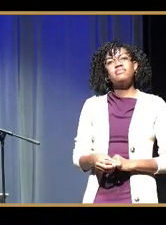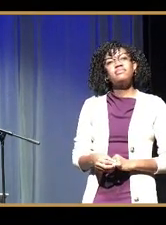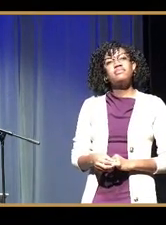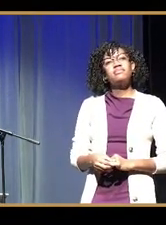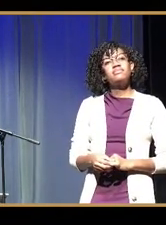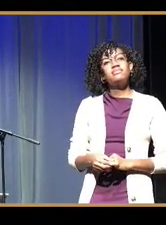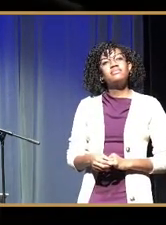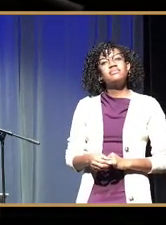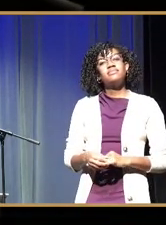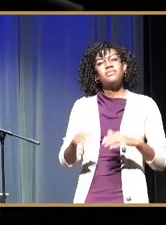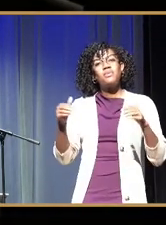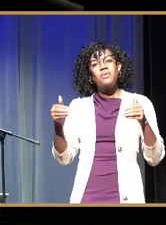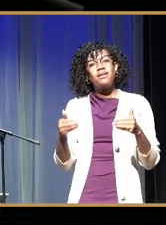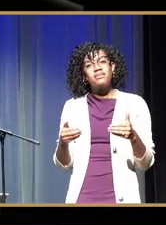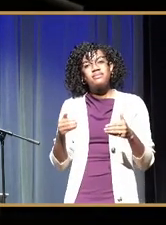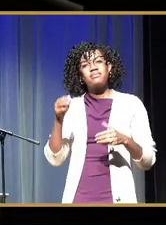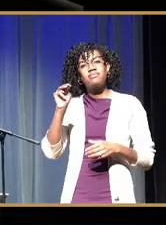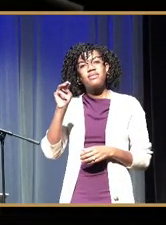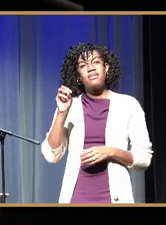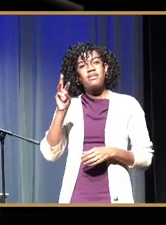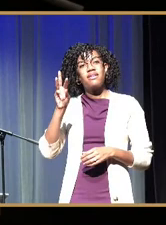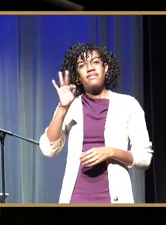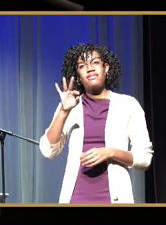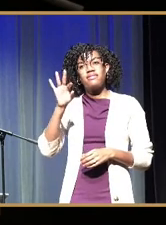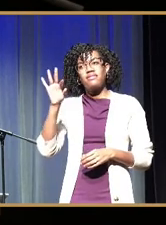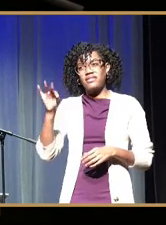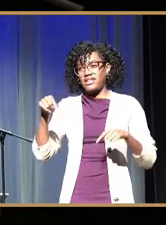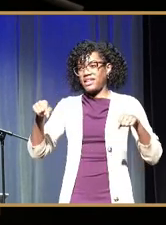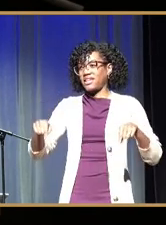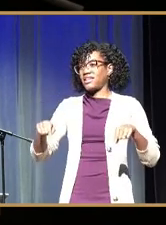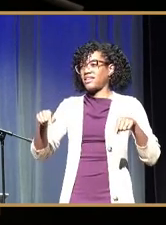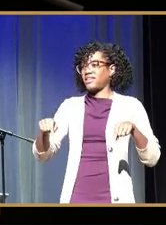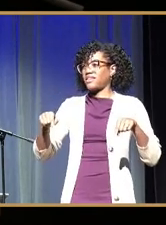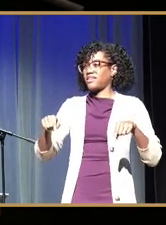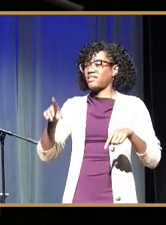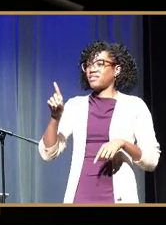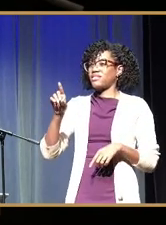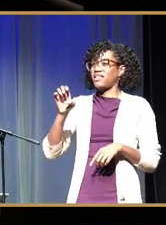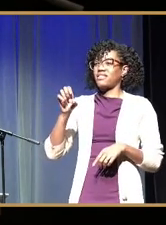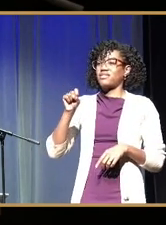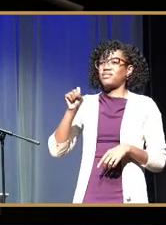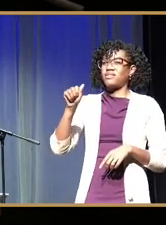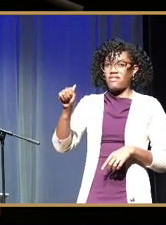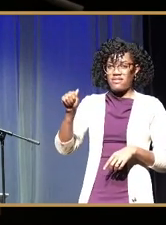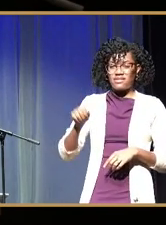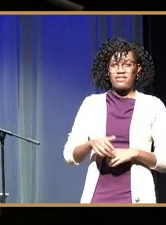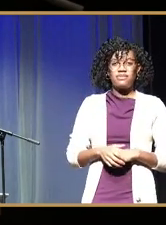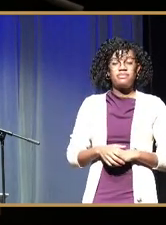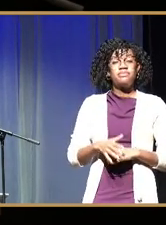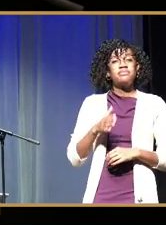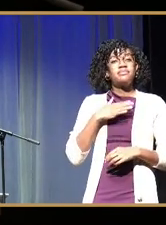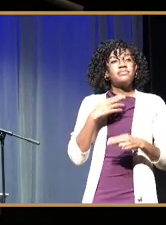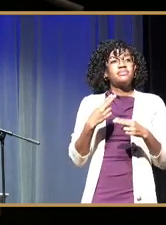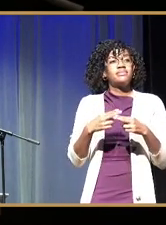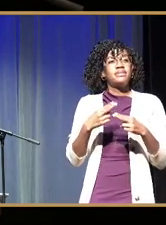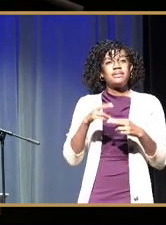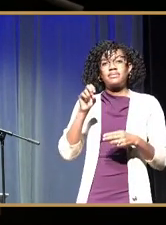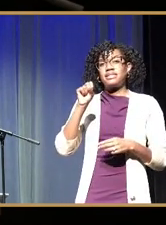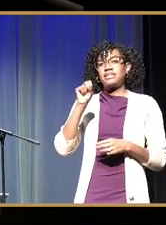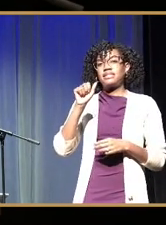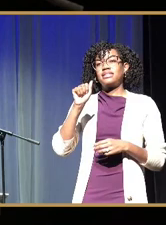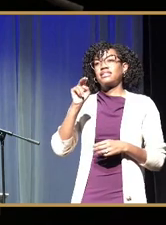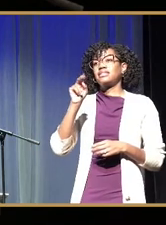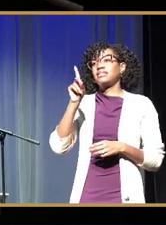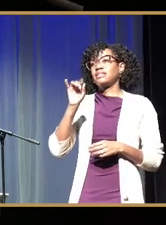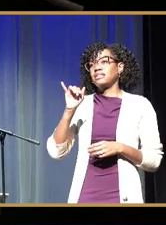Welcome to the March on Washington's Film Festival, right here at Duke Ellington School of the Arts. My name is Sandy Logan, and